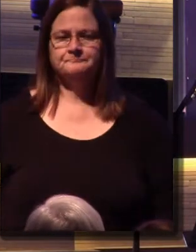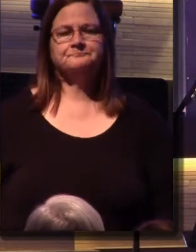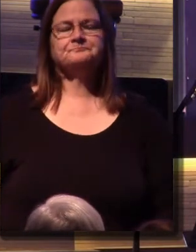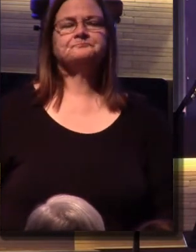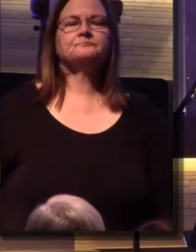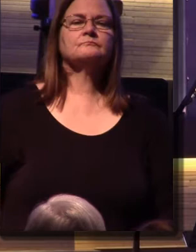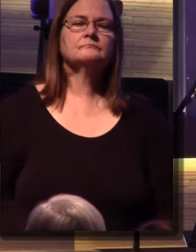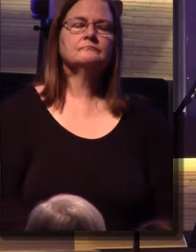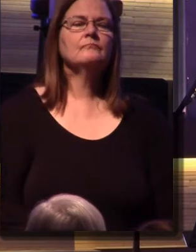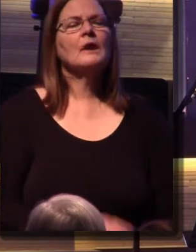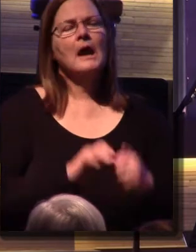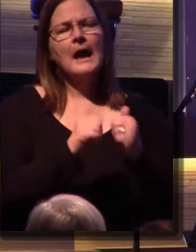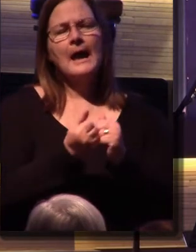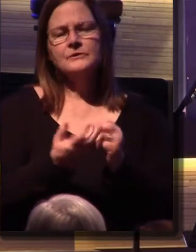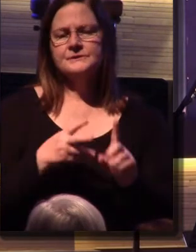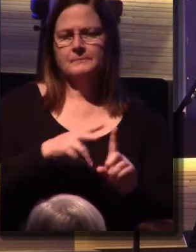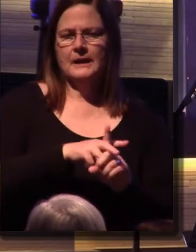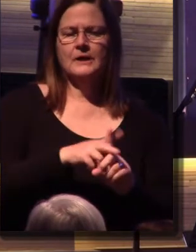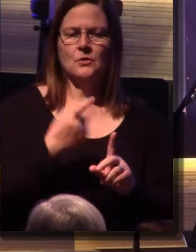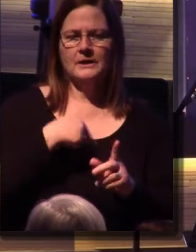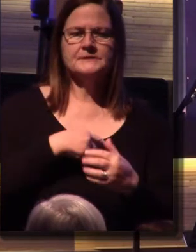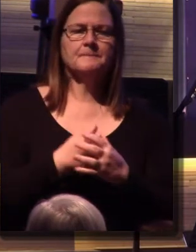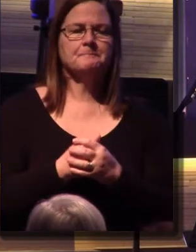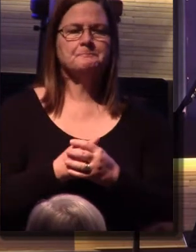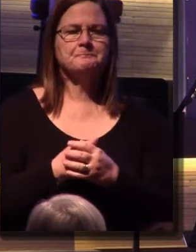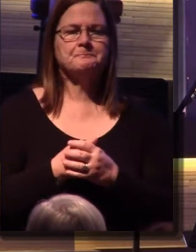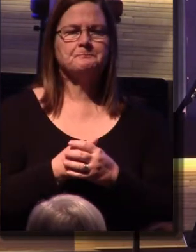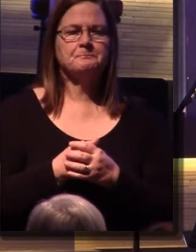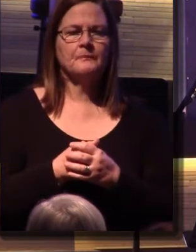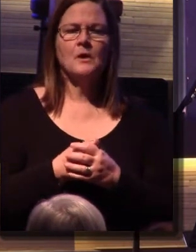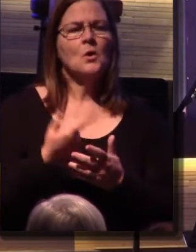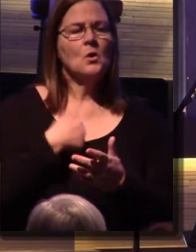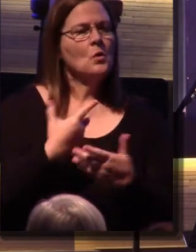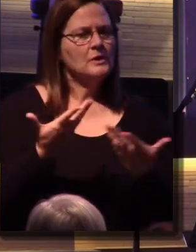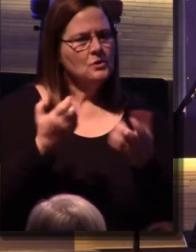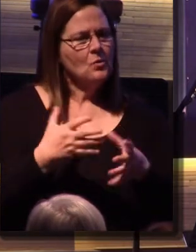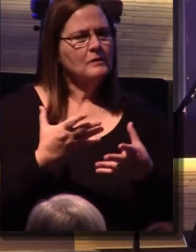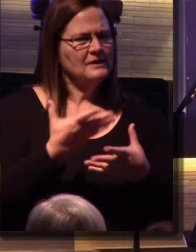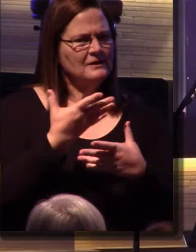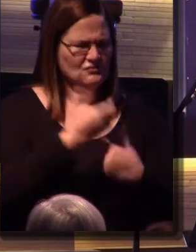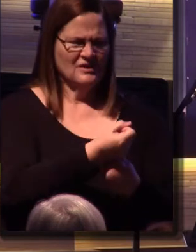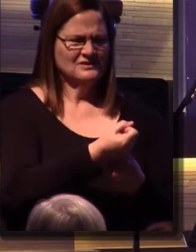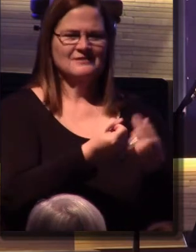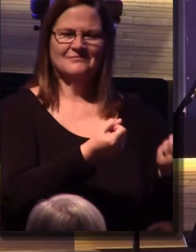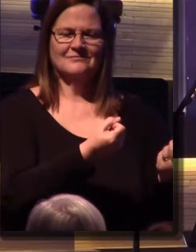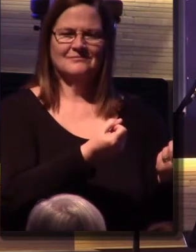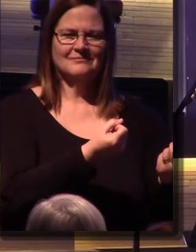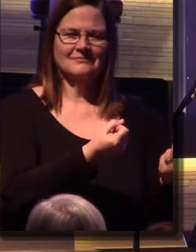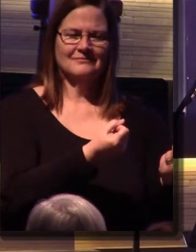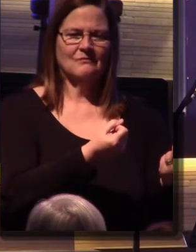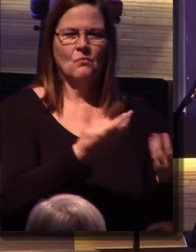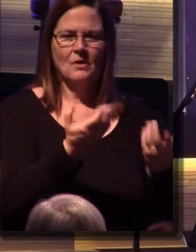basically, how does it apply? It applies to us in that we don't want to be trusting in them. We don't want to